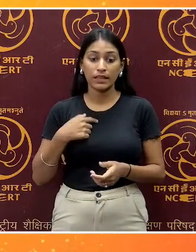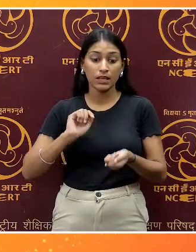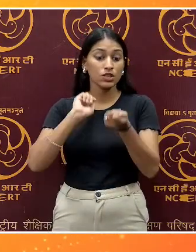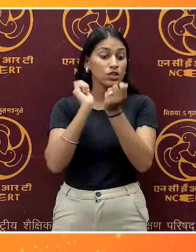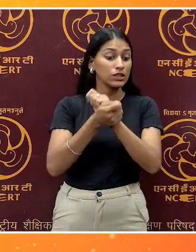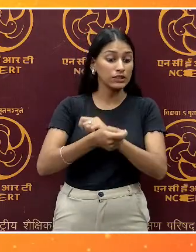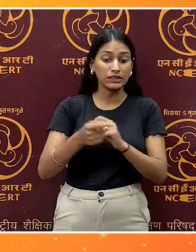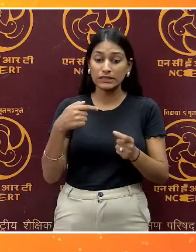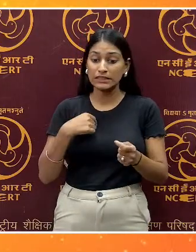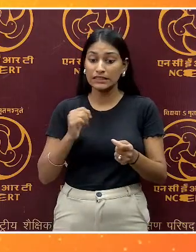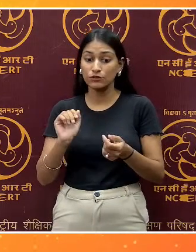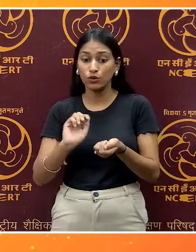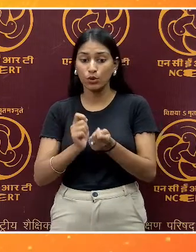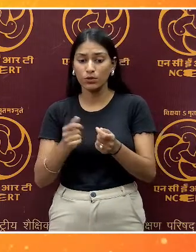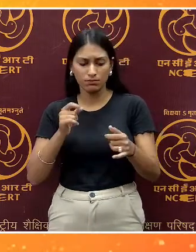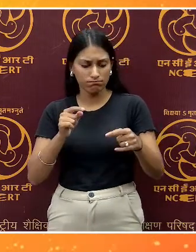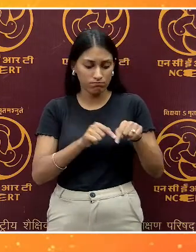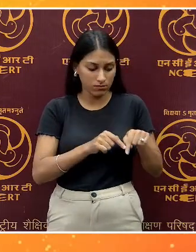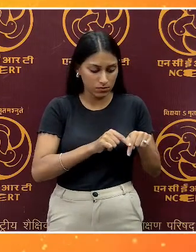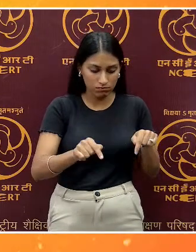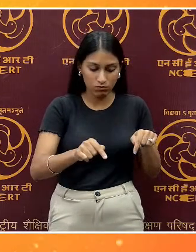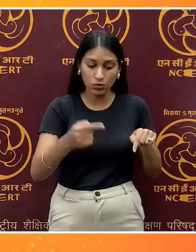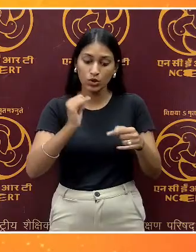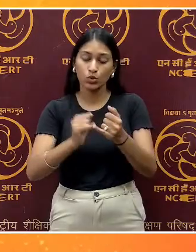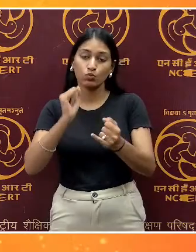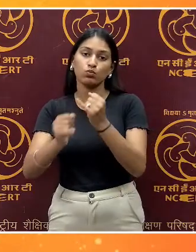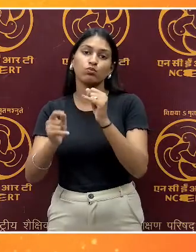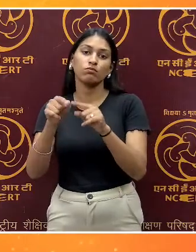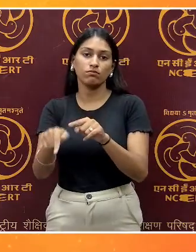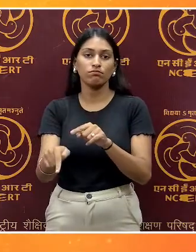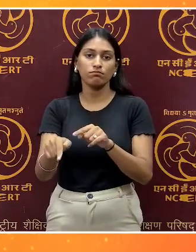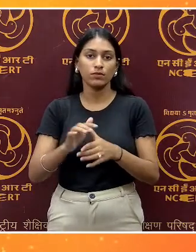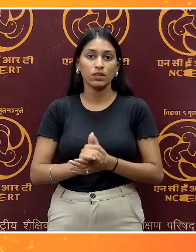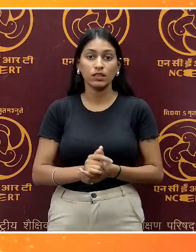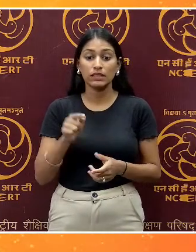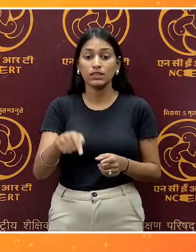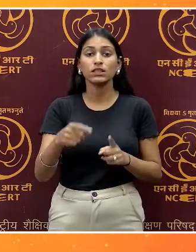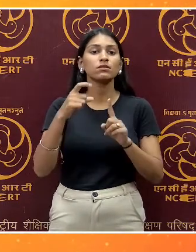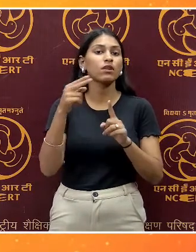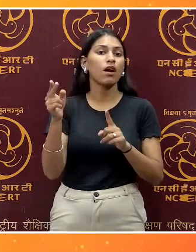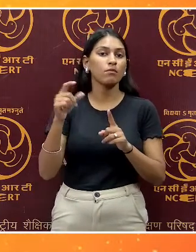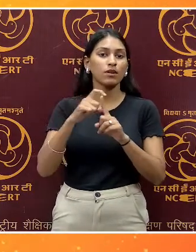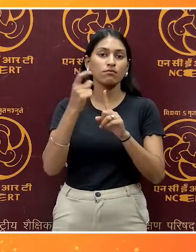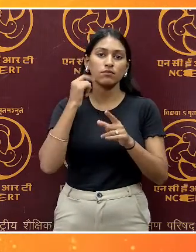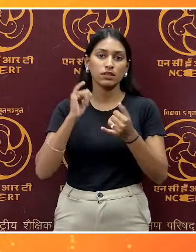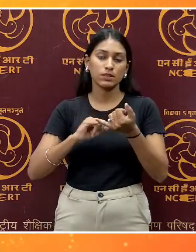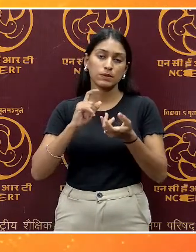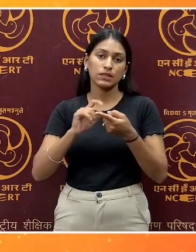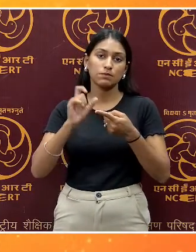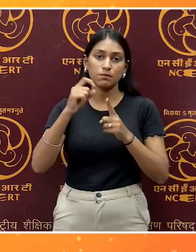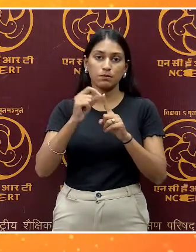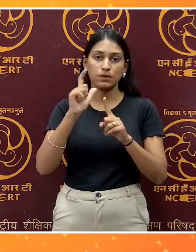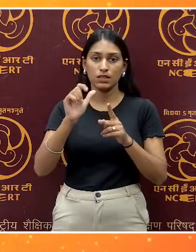from initial position to the final position. That is displacement vector.